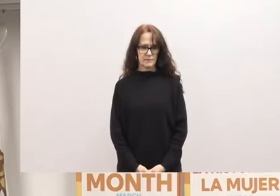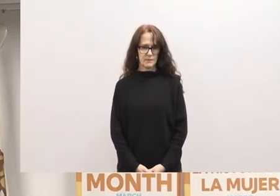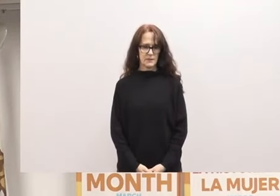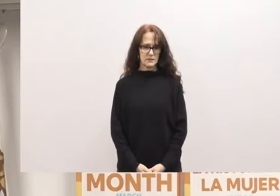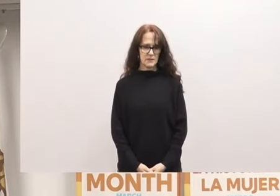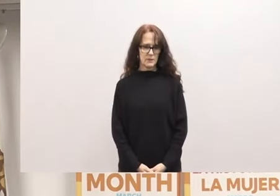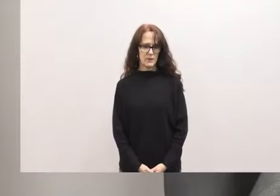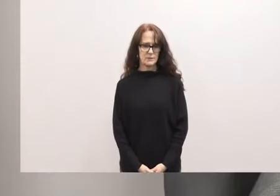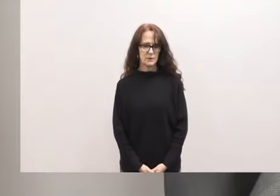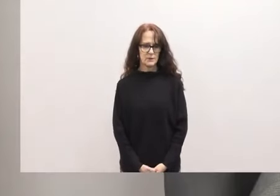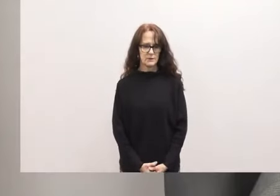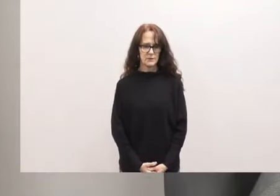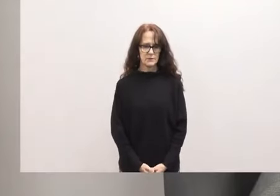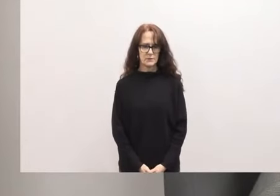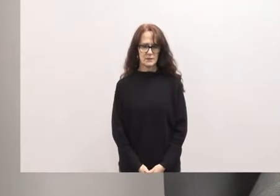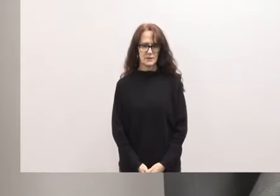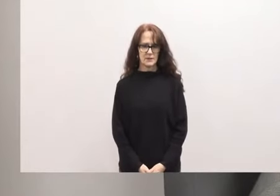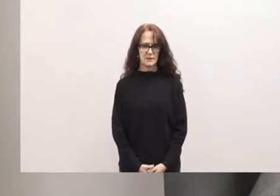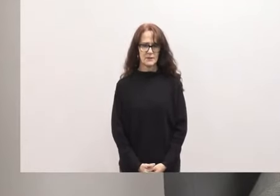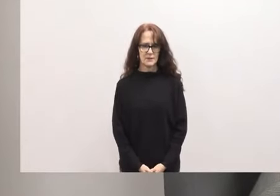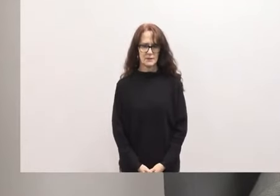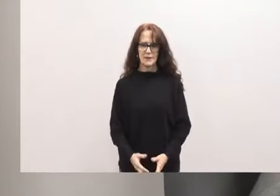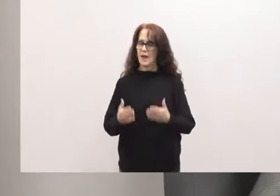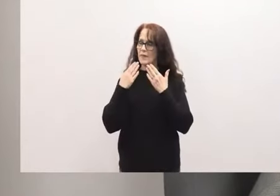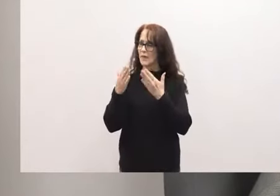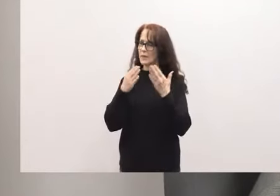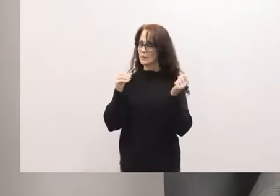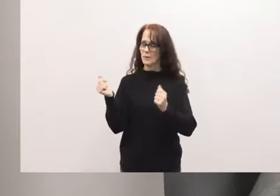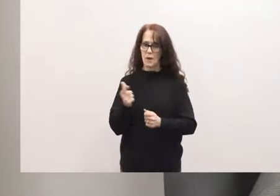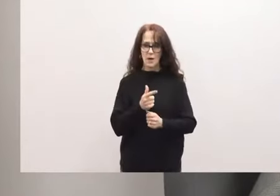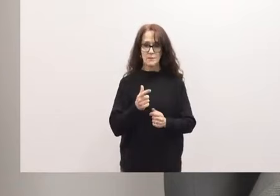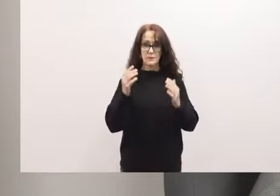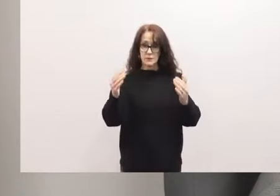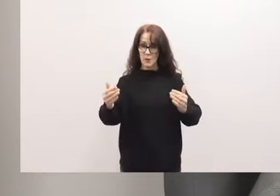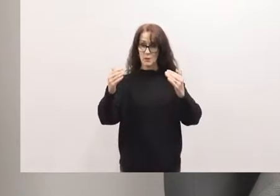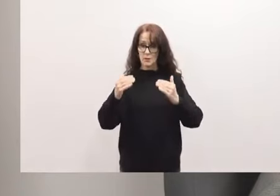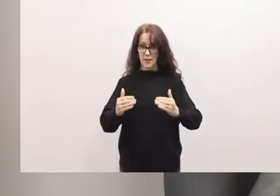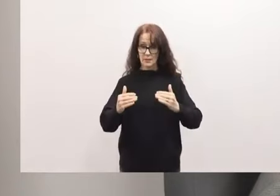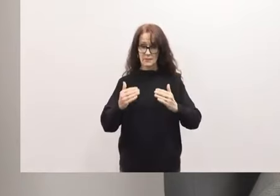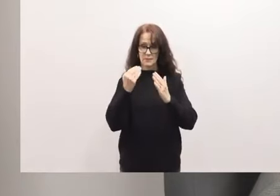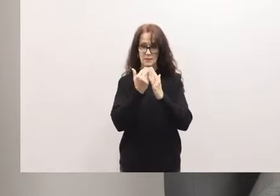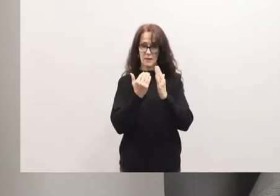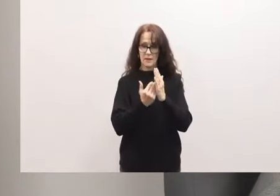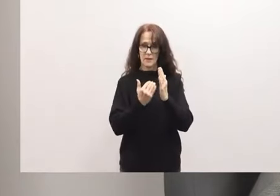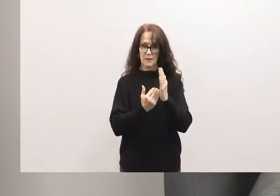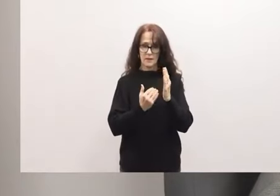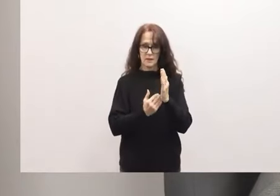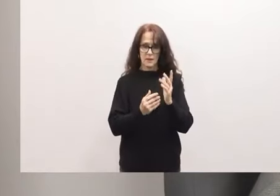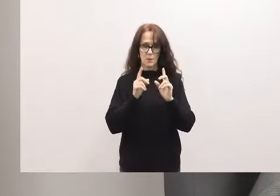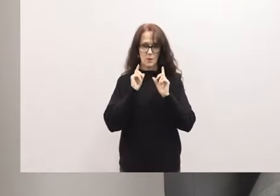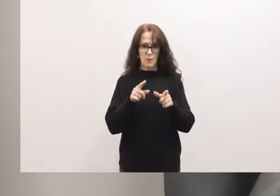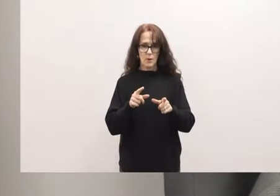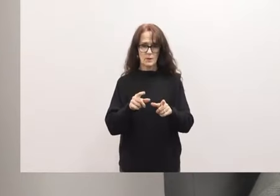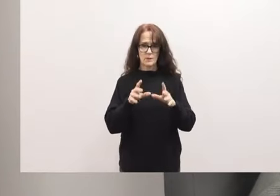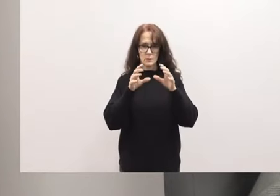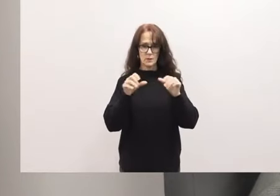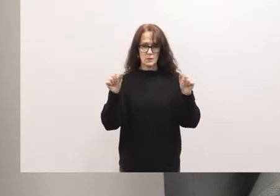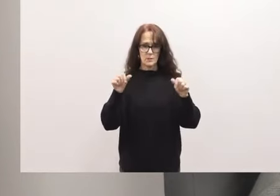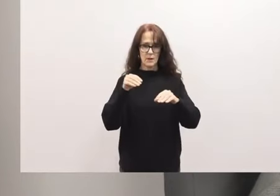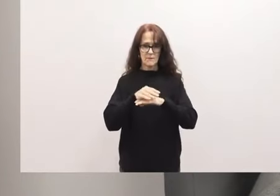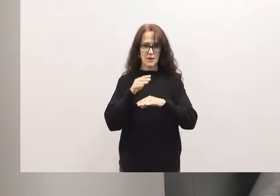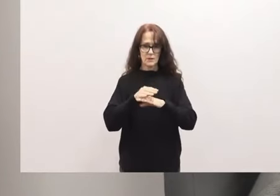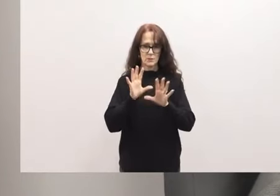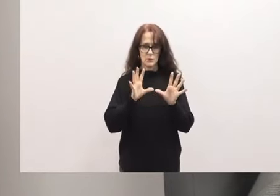Thank you, everyone. Okay, next on the agenda, we have reports on superintendent